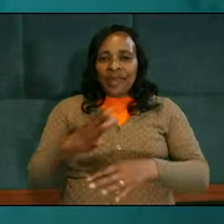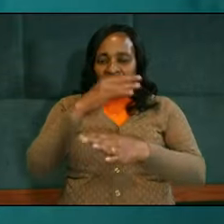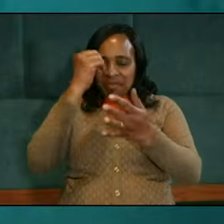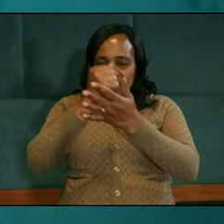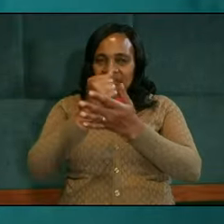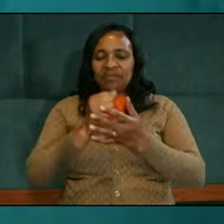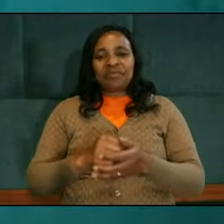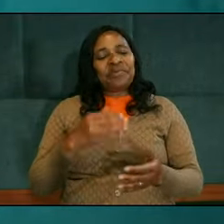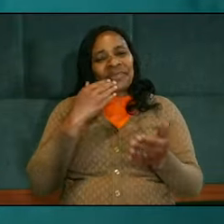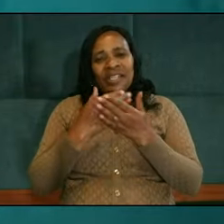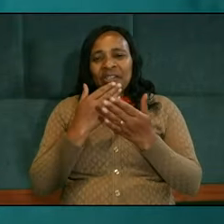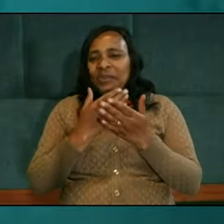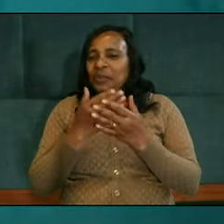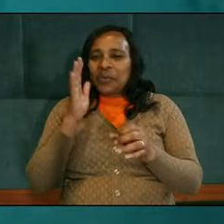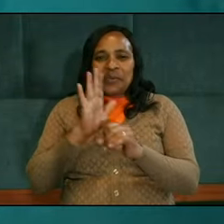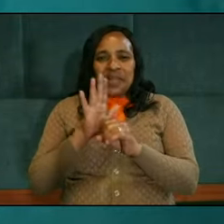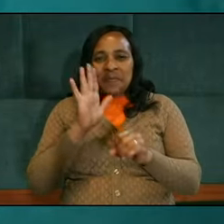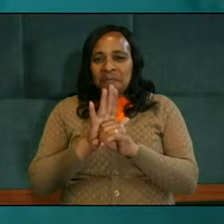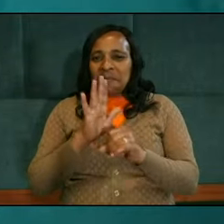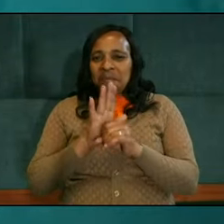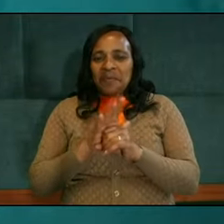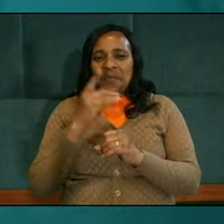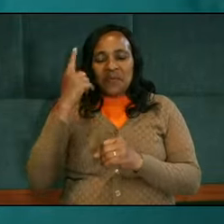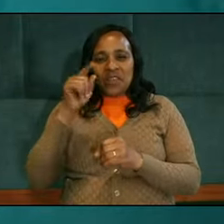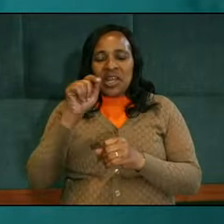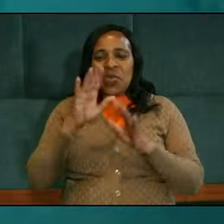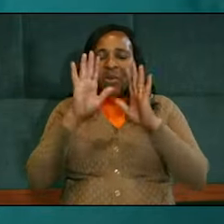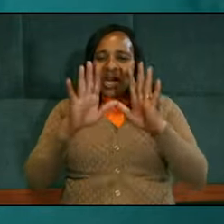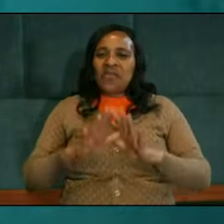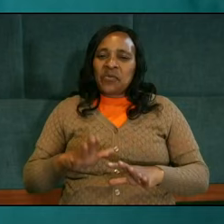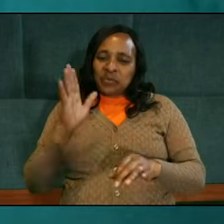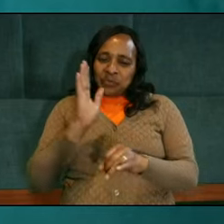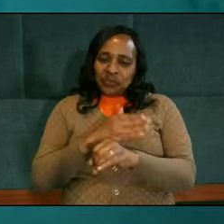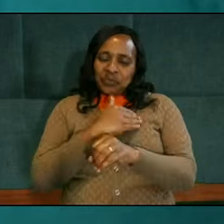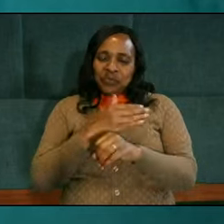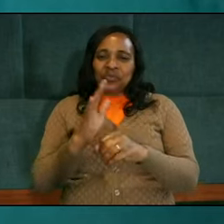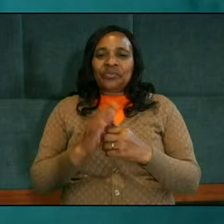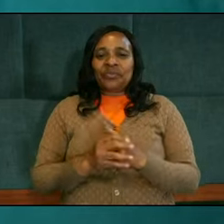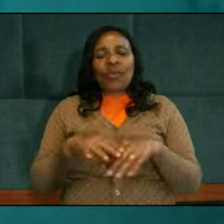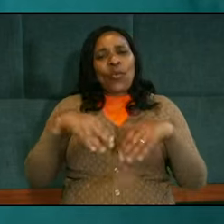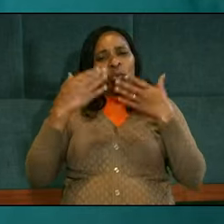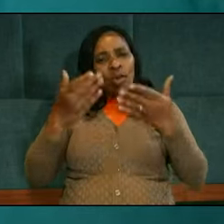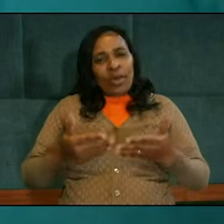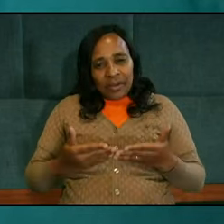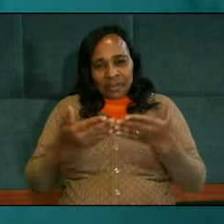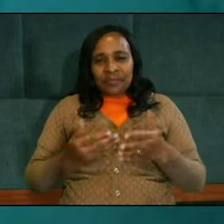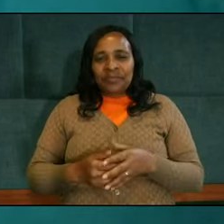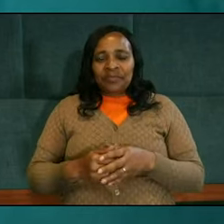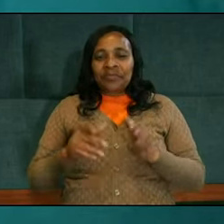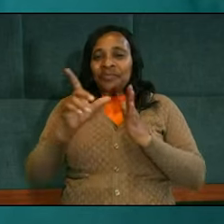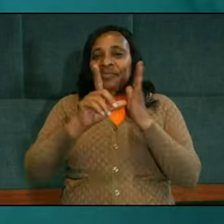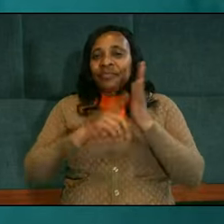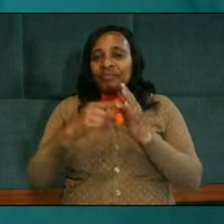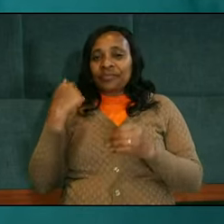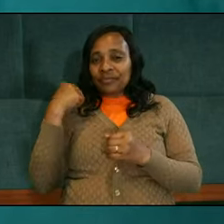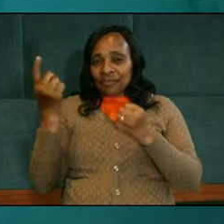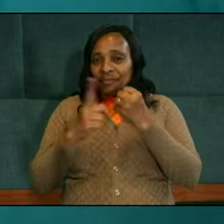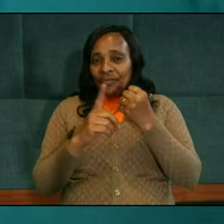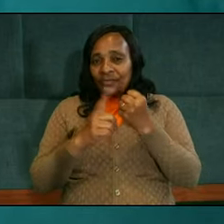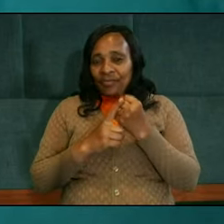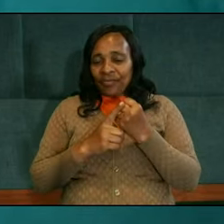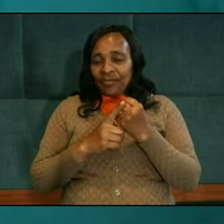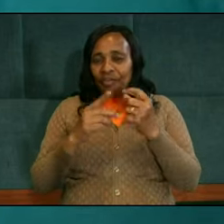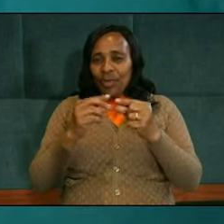Amen. Thank you very much for that wonderful item. Welcome to lesson number 6,